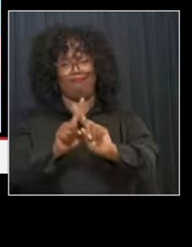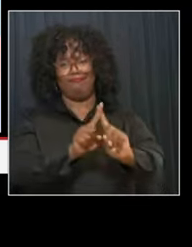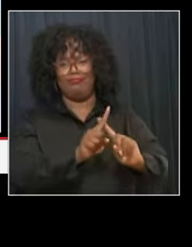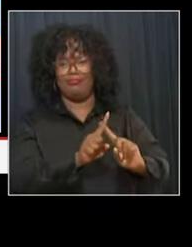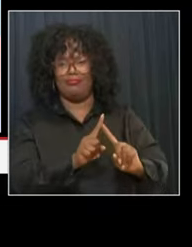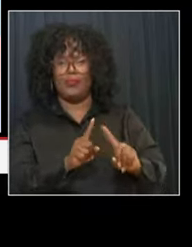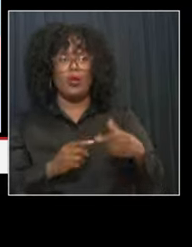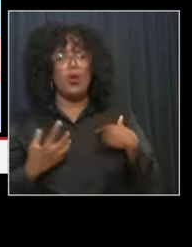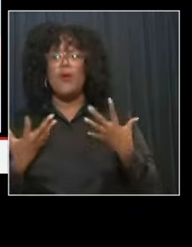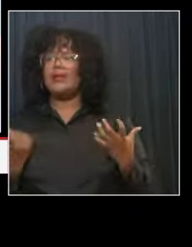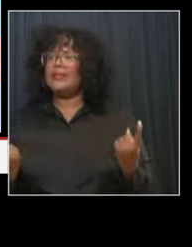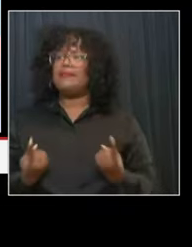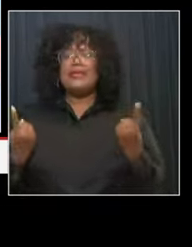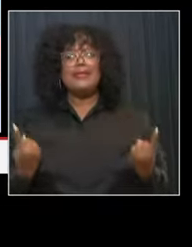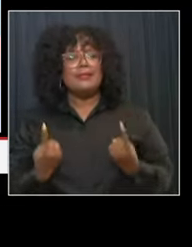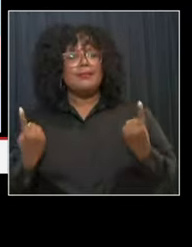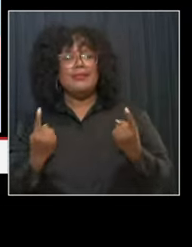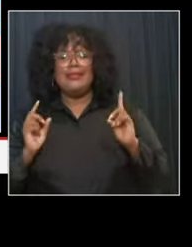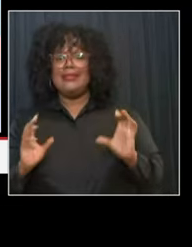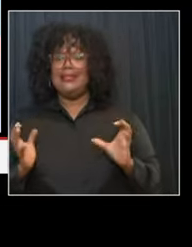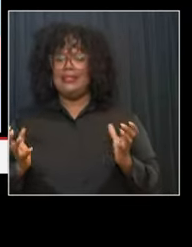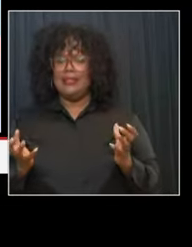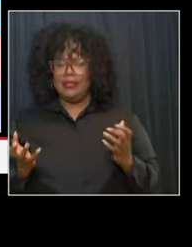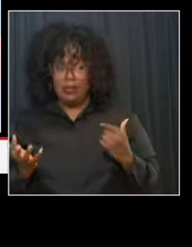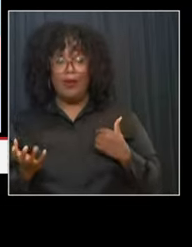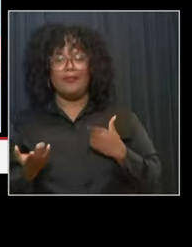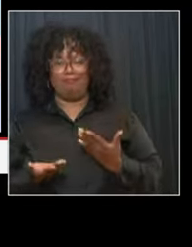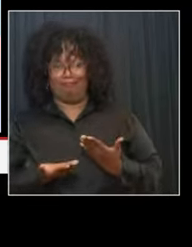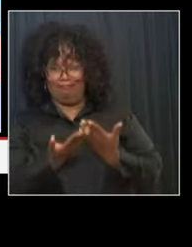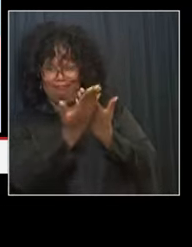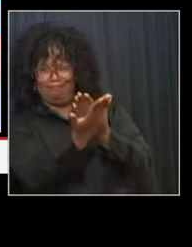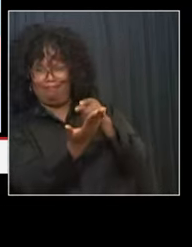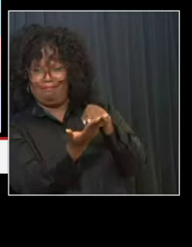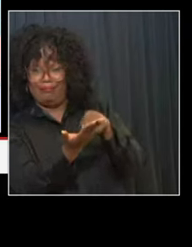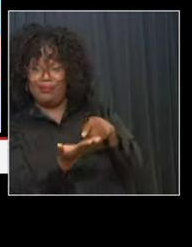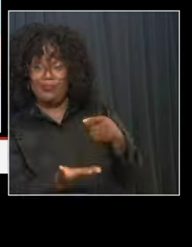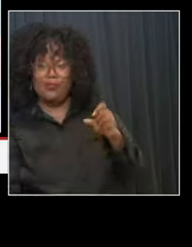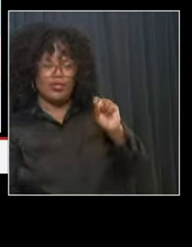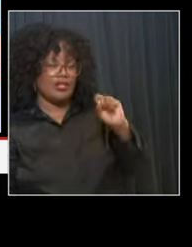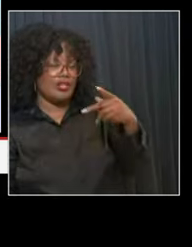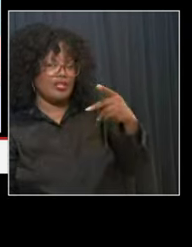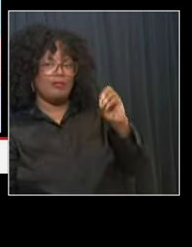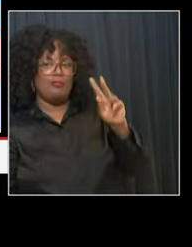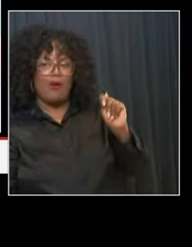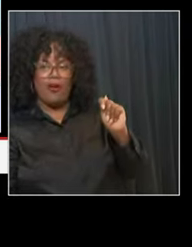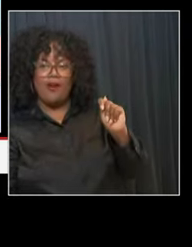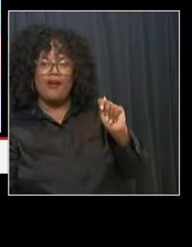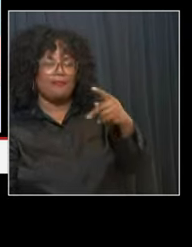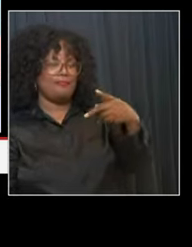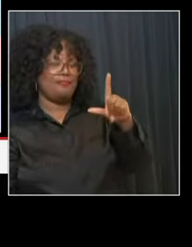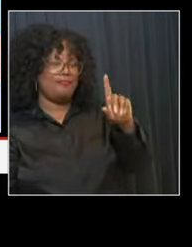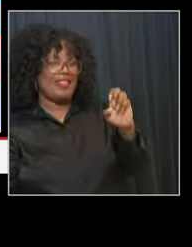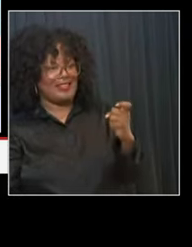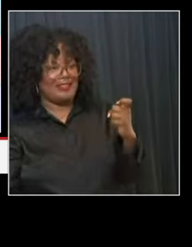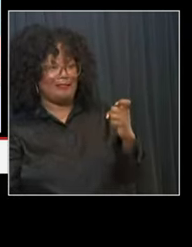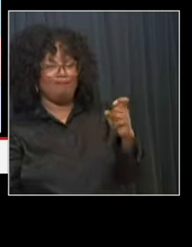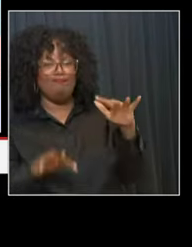all of these things that's proposed in the budget. And that's $89 million investment. Thank you.